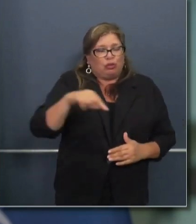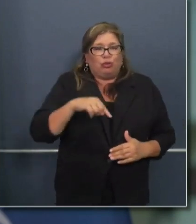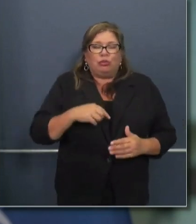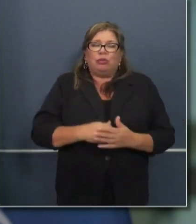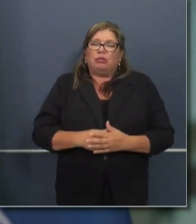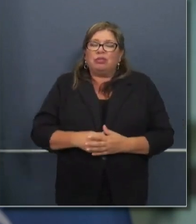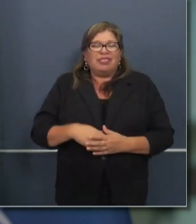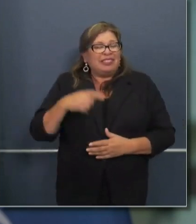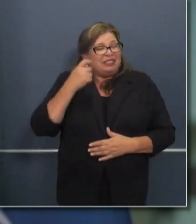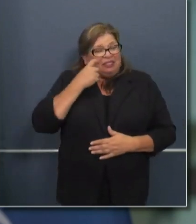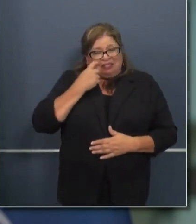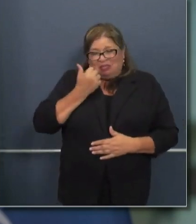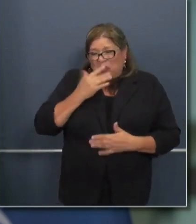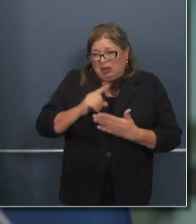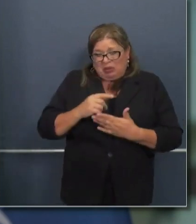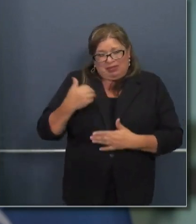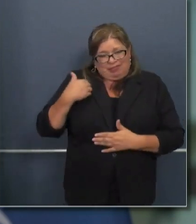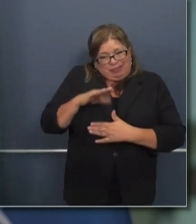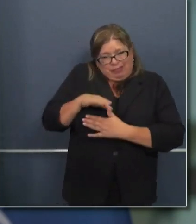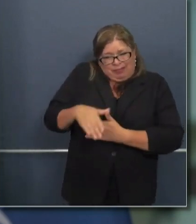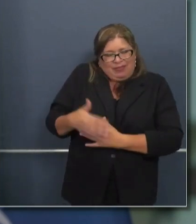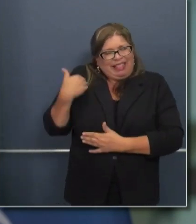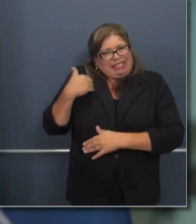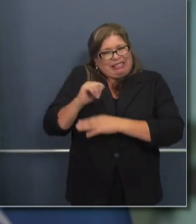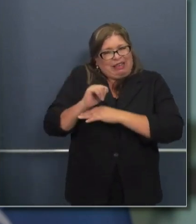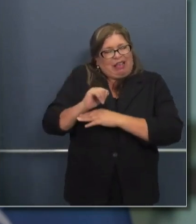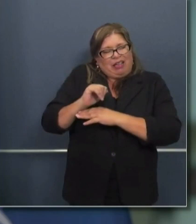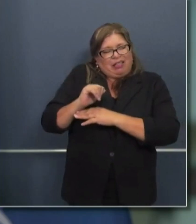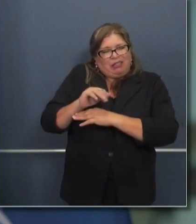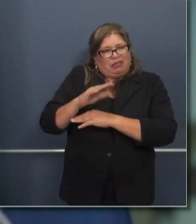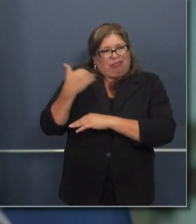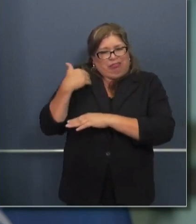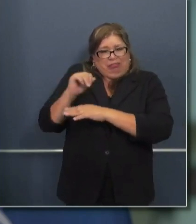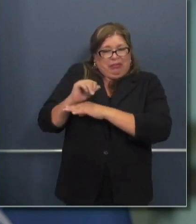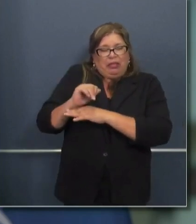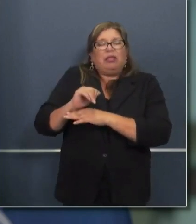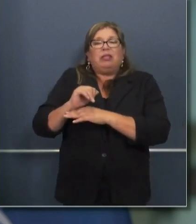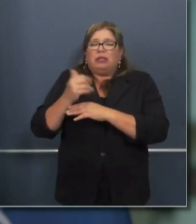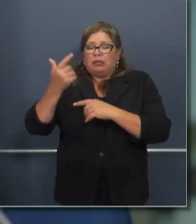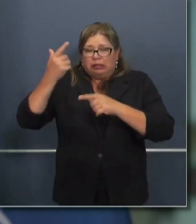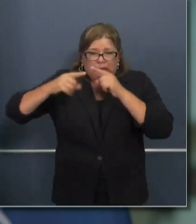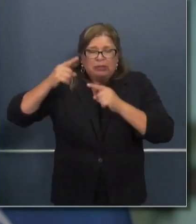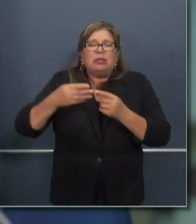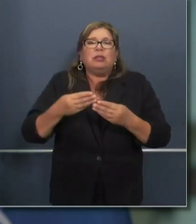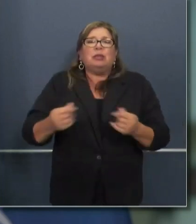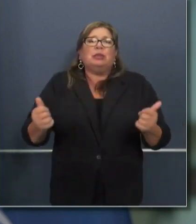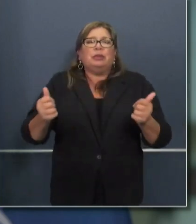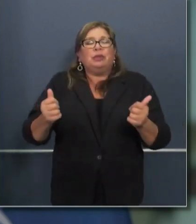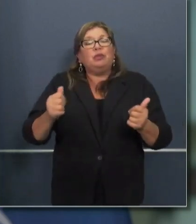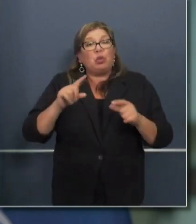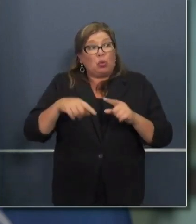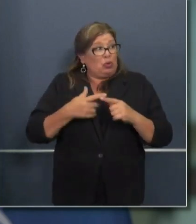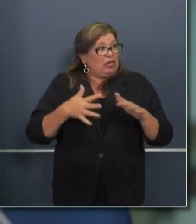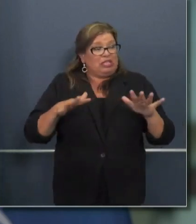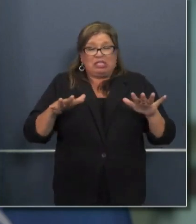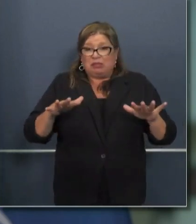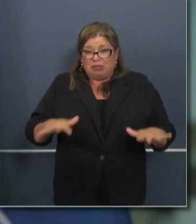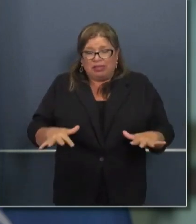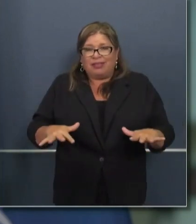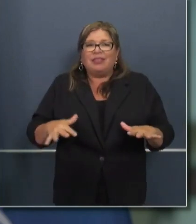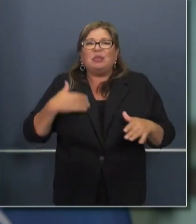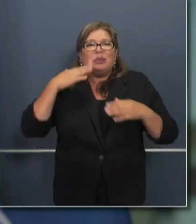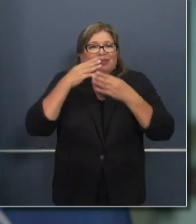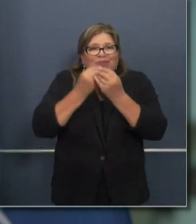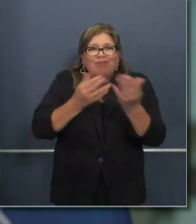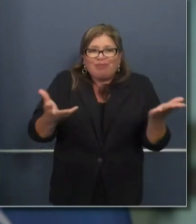and hours ago, in the evenings, late last night. And as the dust settles on all of that, you can pick apart the